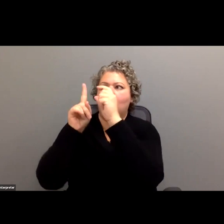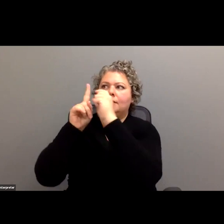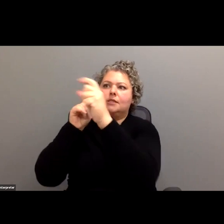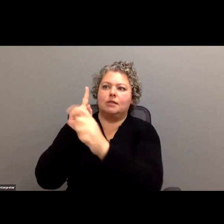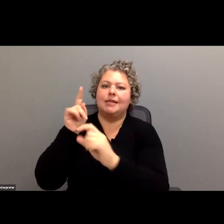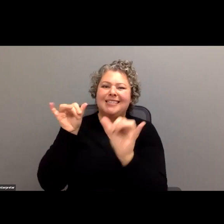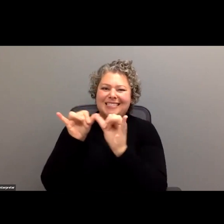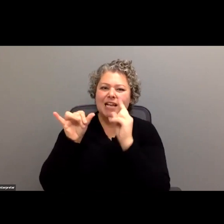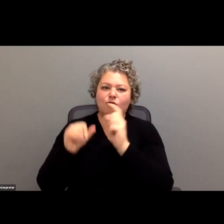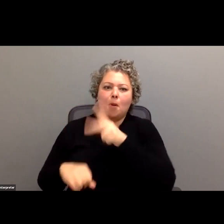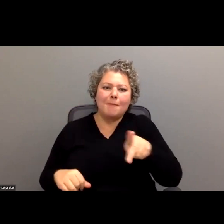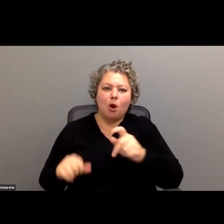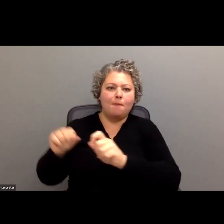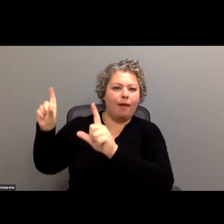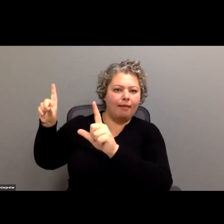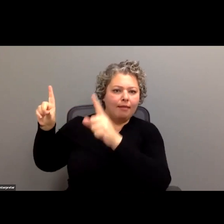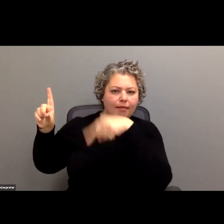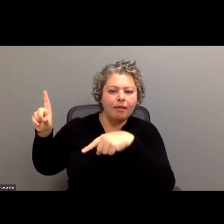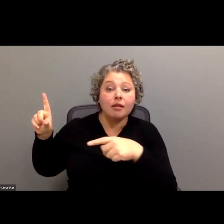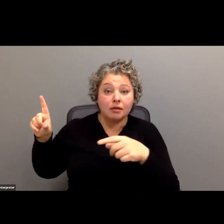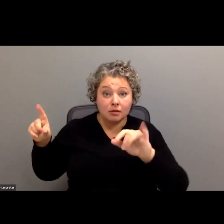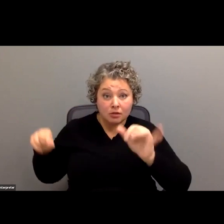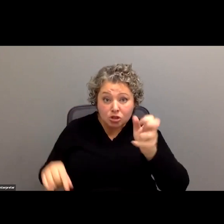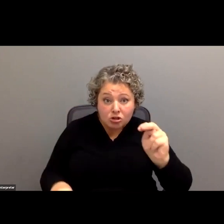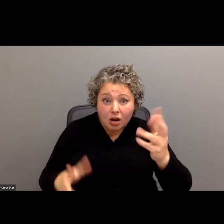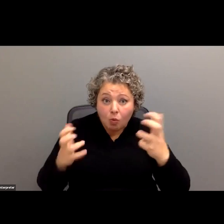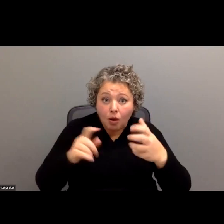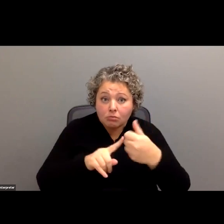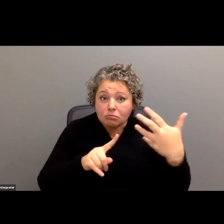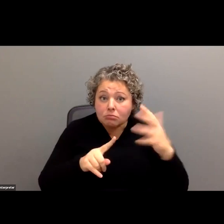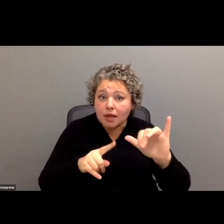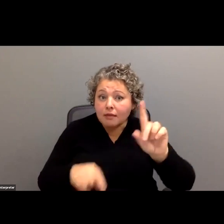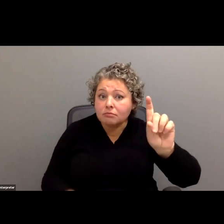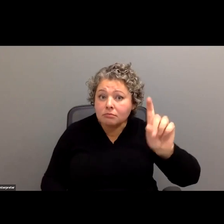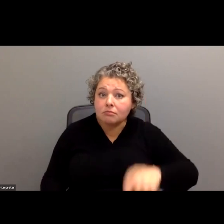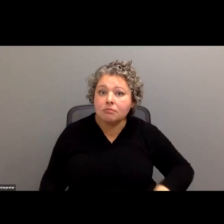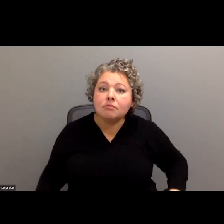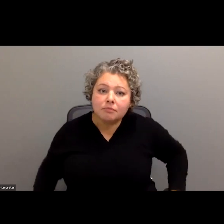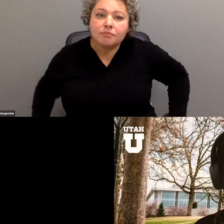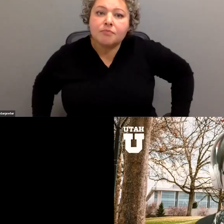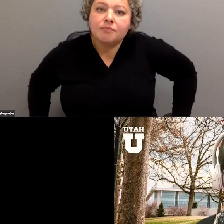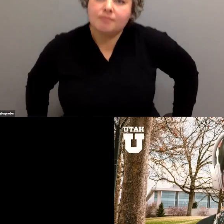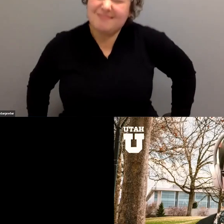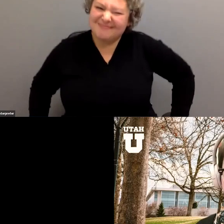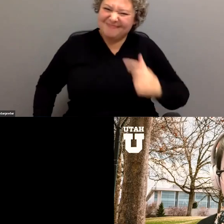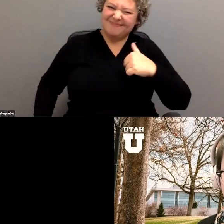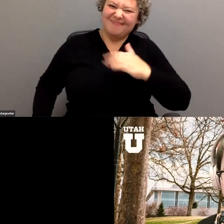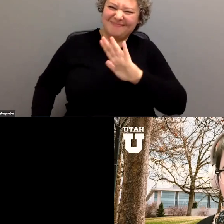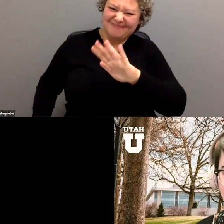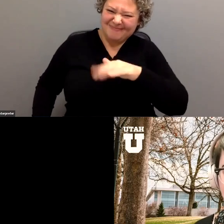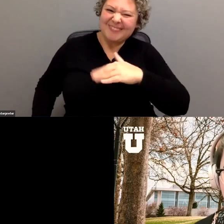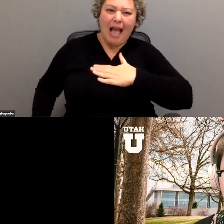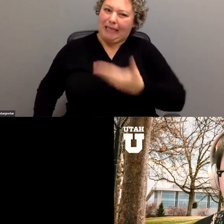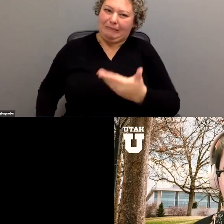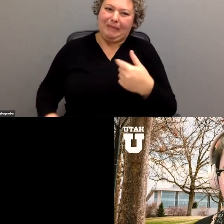Jen, I don't know if you want to answer that one. I will have to admit my shortcomings here